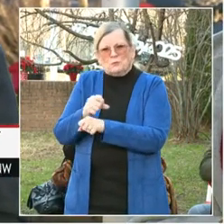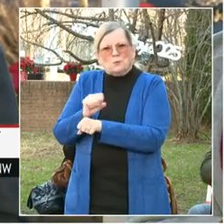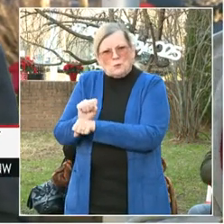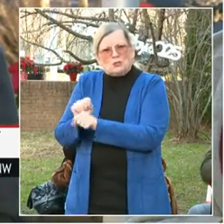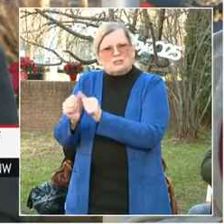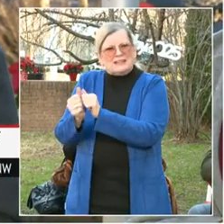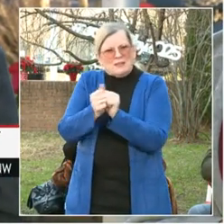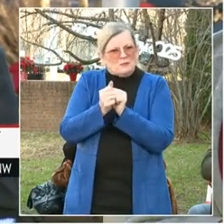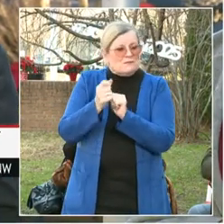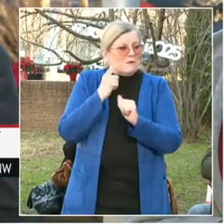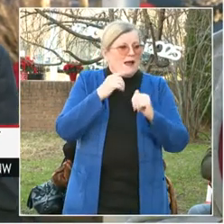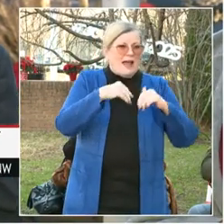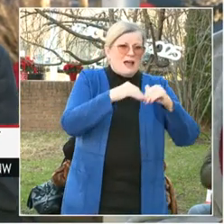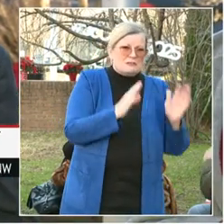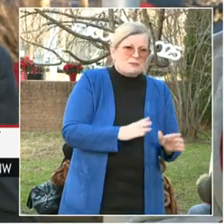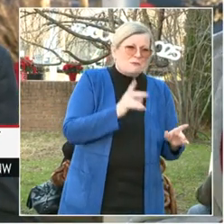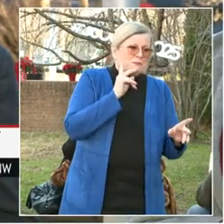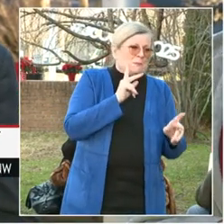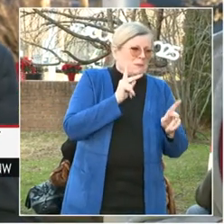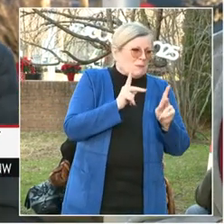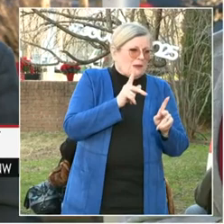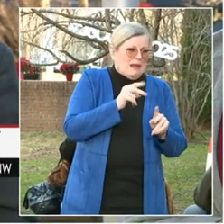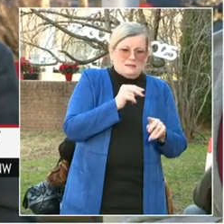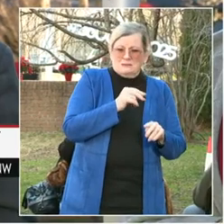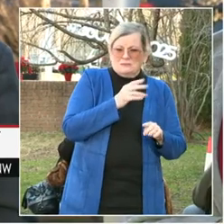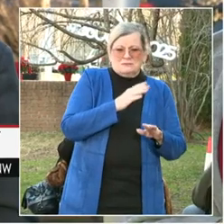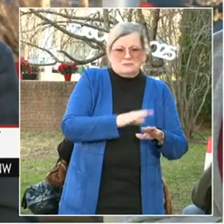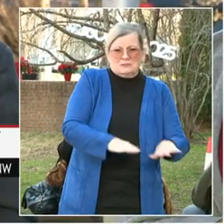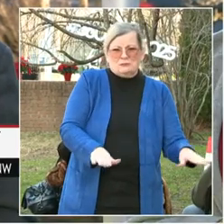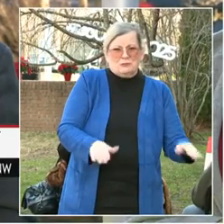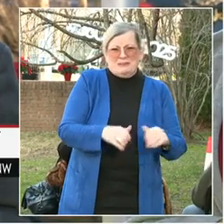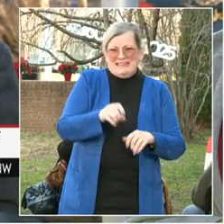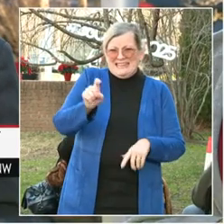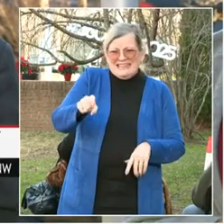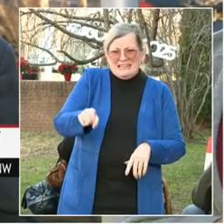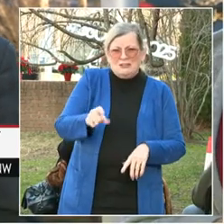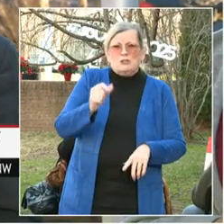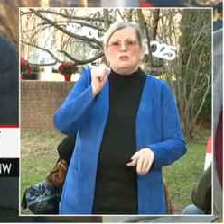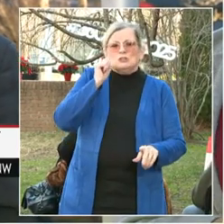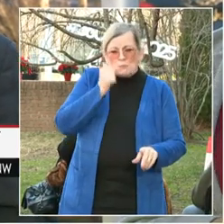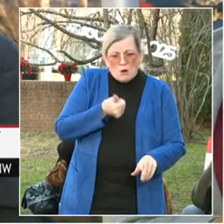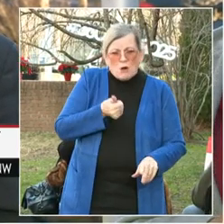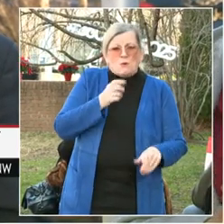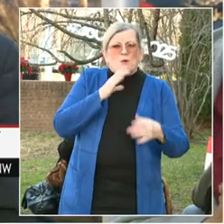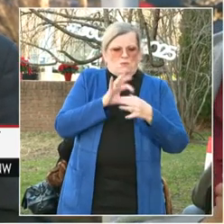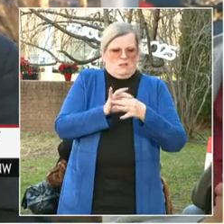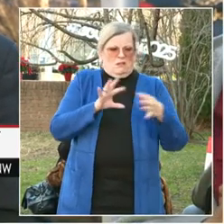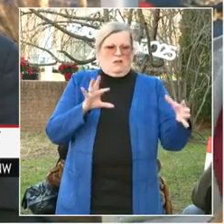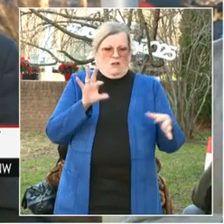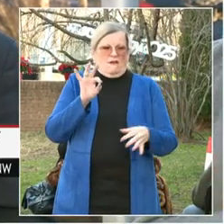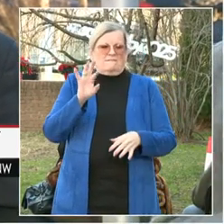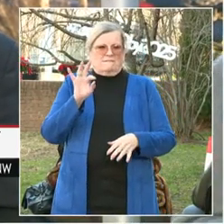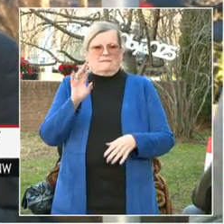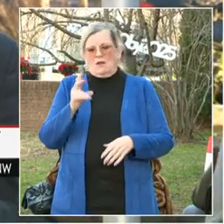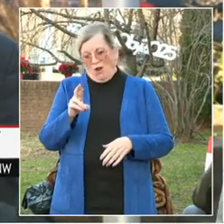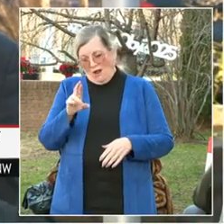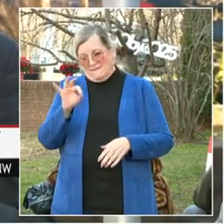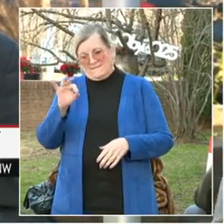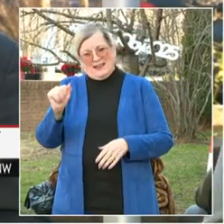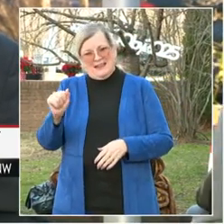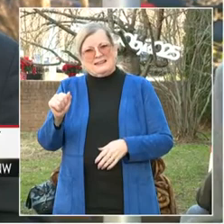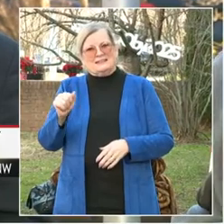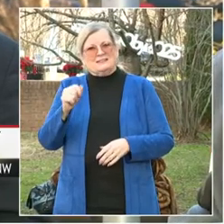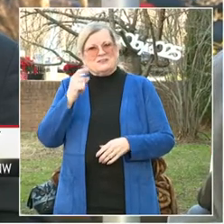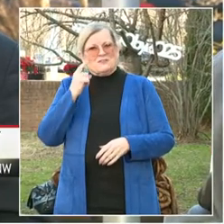tomorrow, an RFP will be released on our website for a faith-based housing request for applications. And exactly